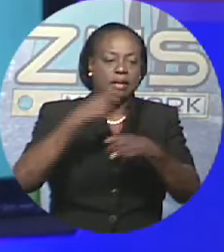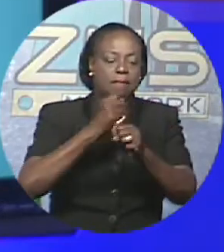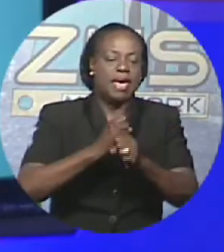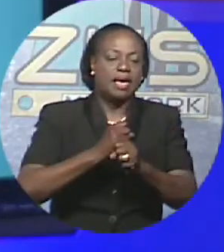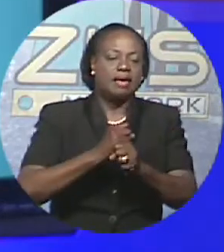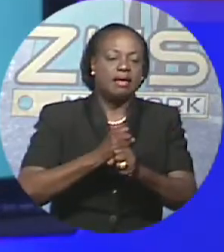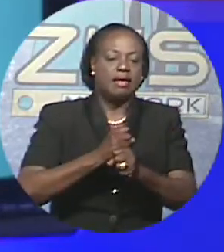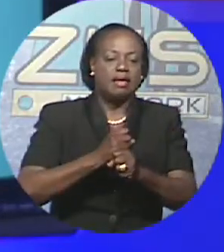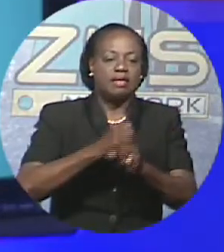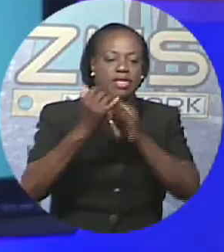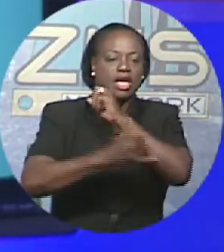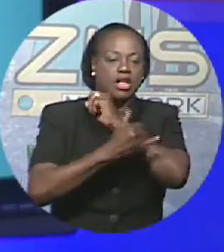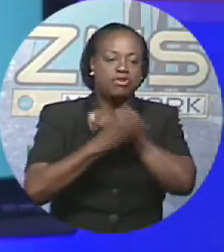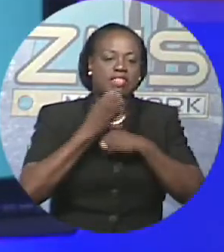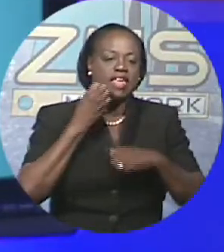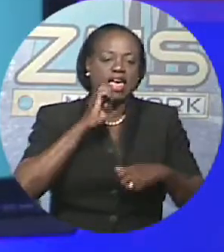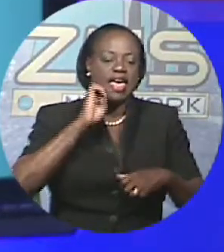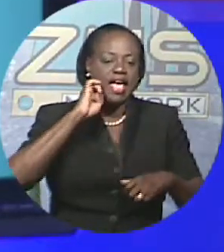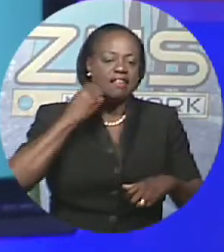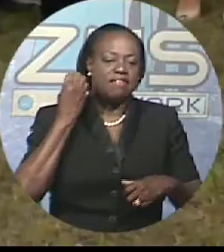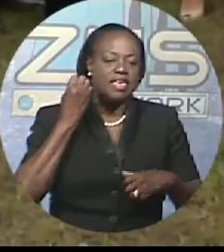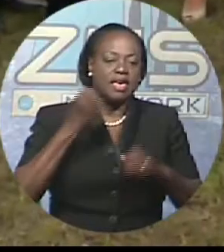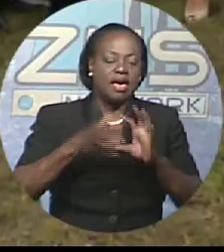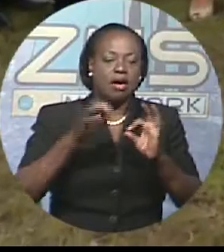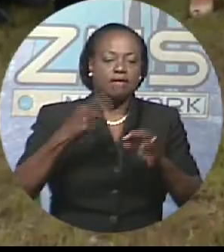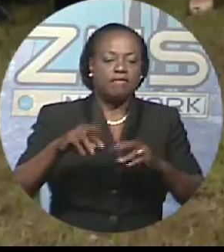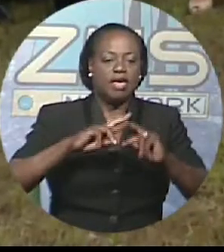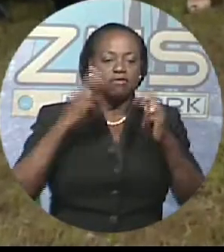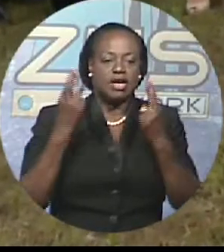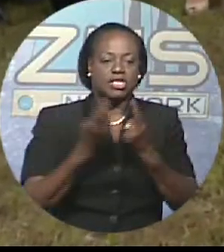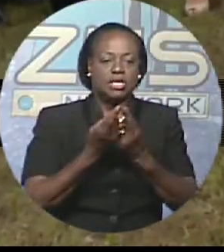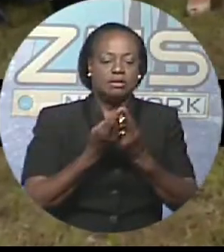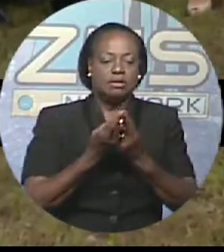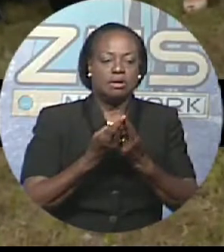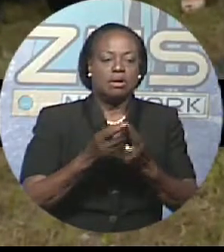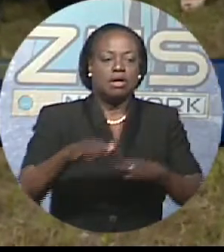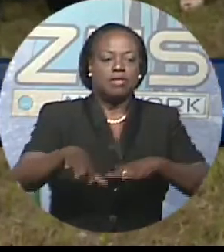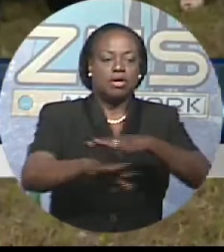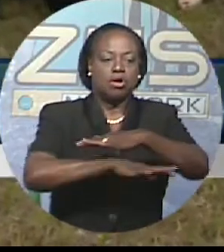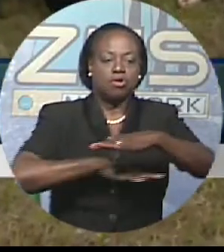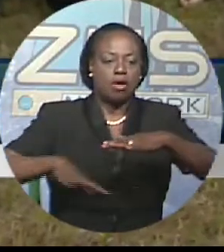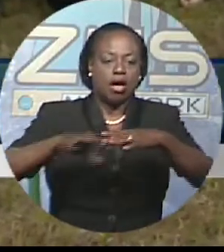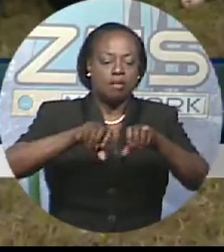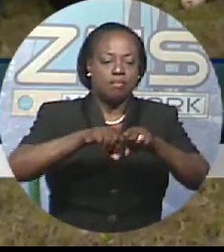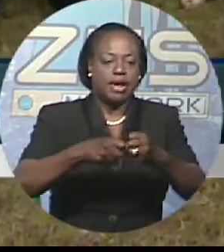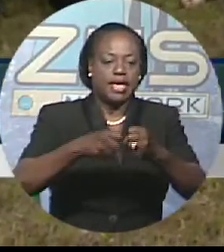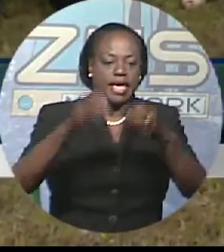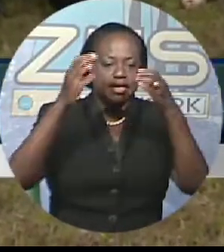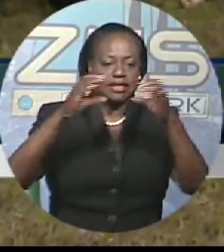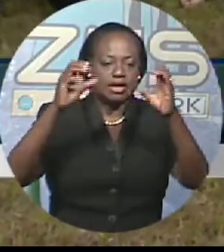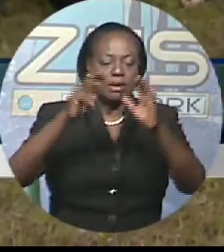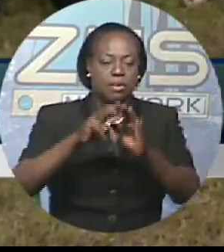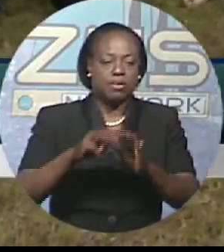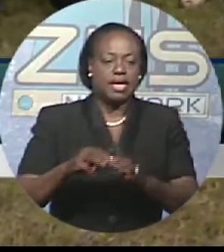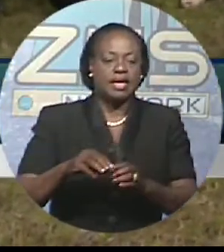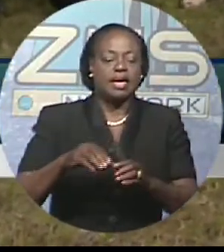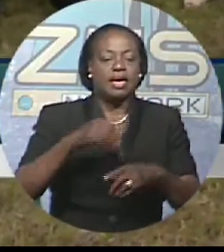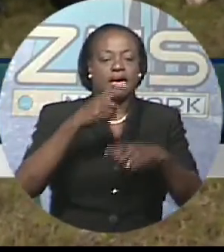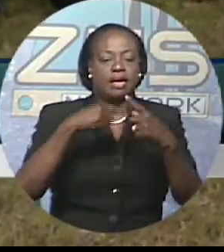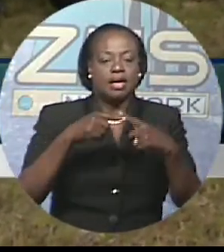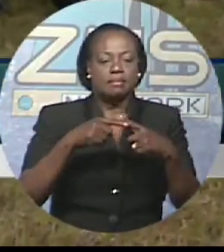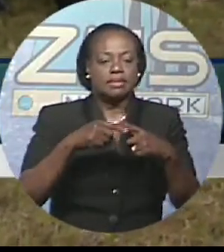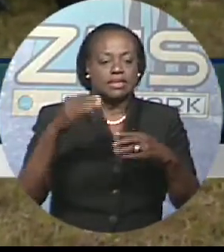and regulate this with lodges welcoming people year round. We knew it was a possibility, and I say